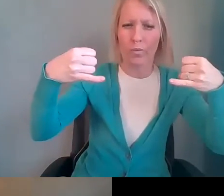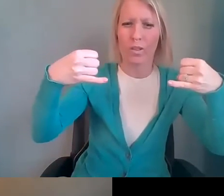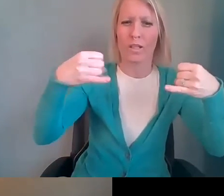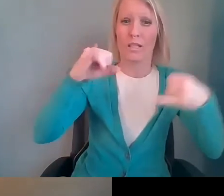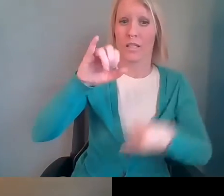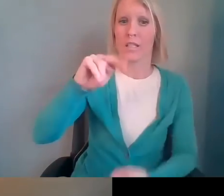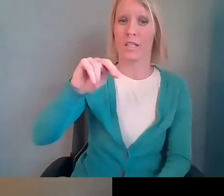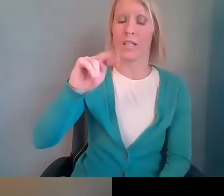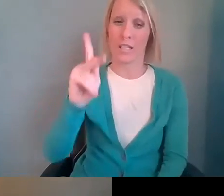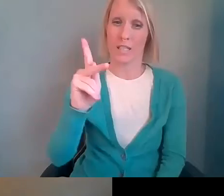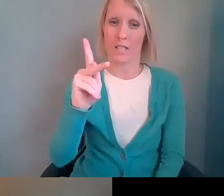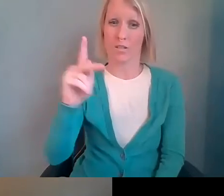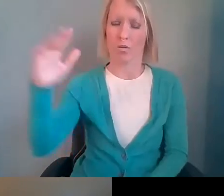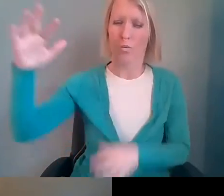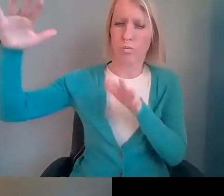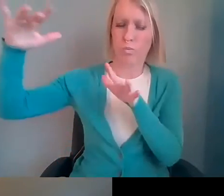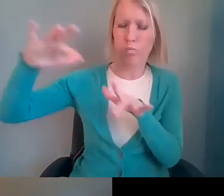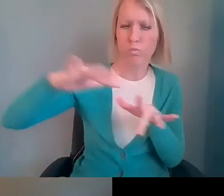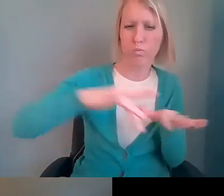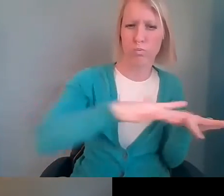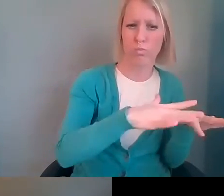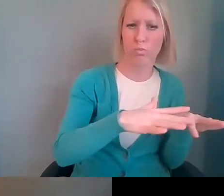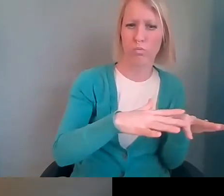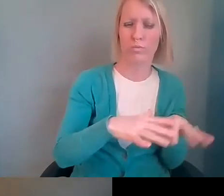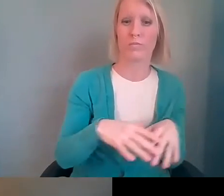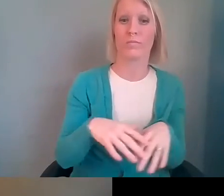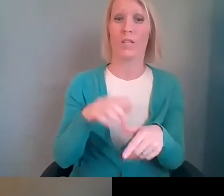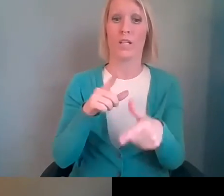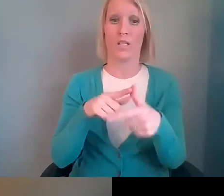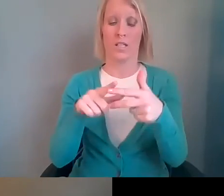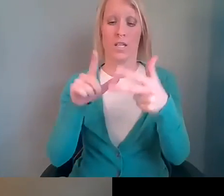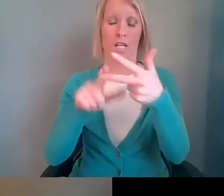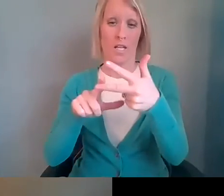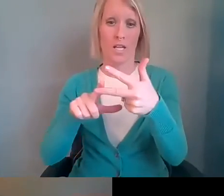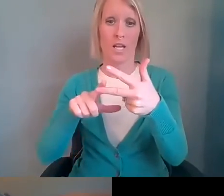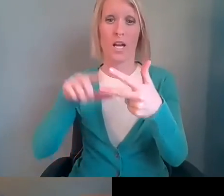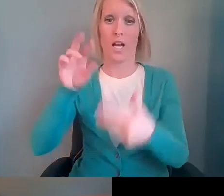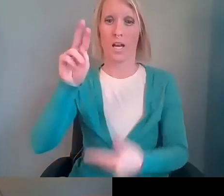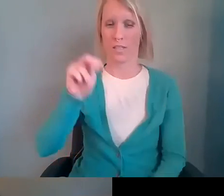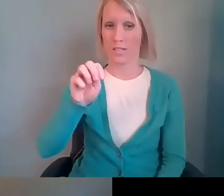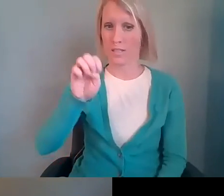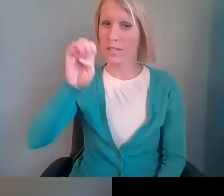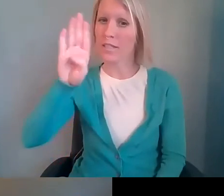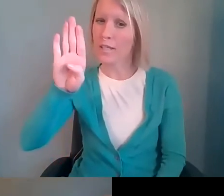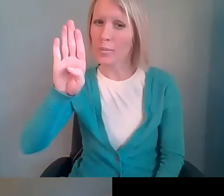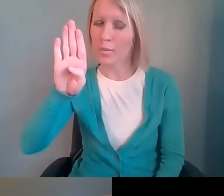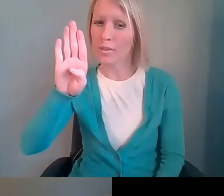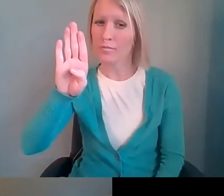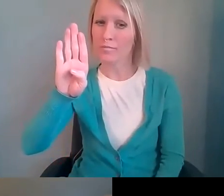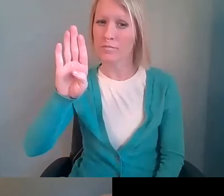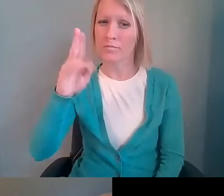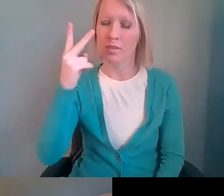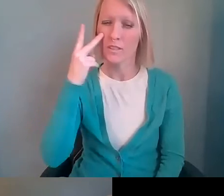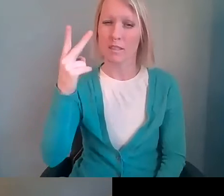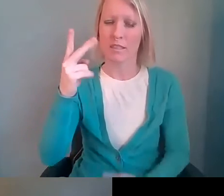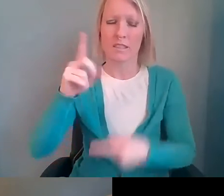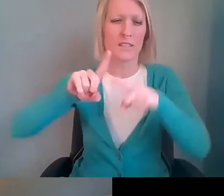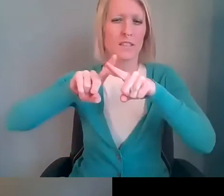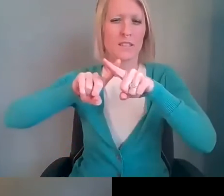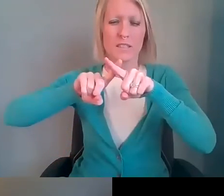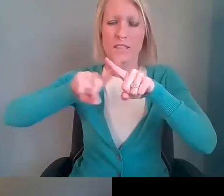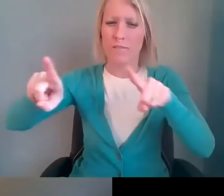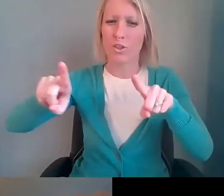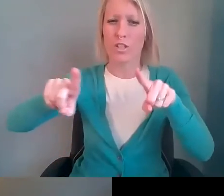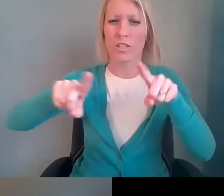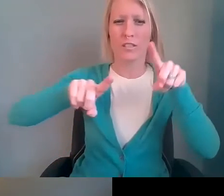is the nib. And you can kind of buy these things in different sizes. I don't know if you can see it or not. You can buy these in different